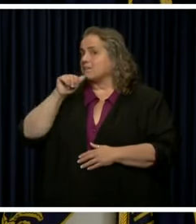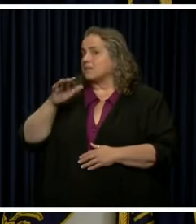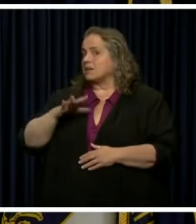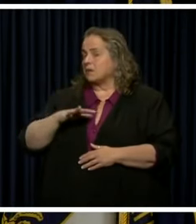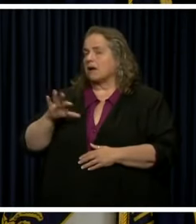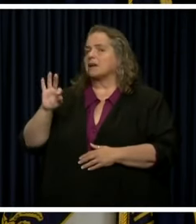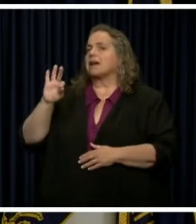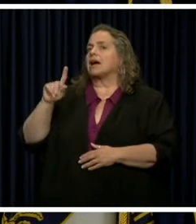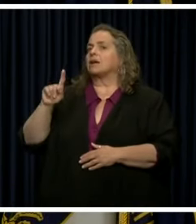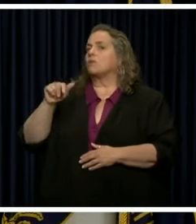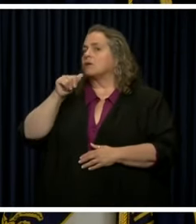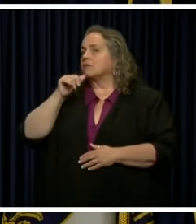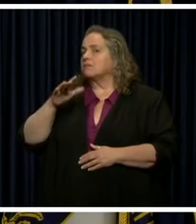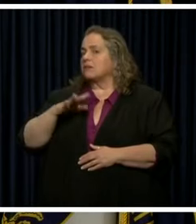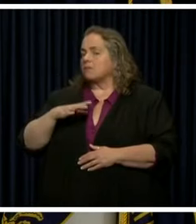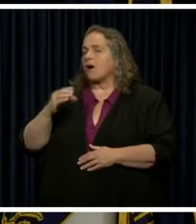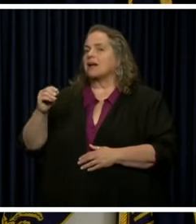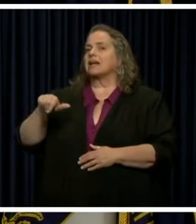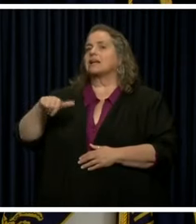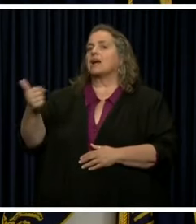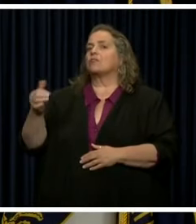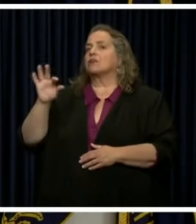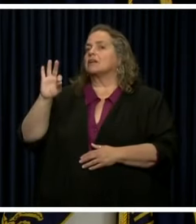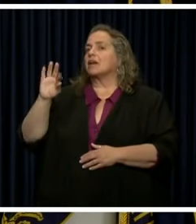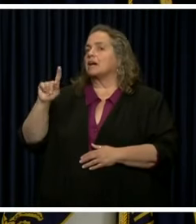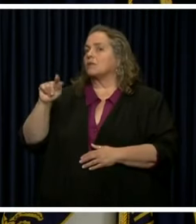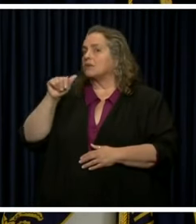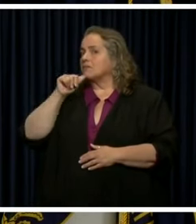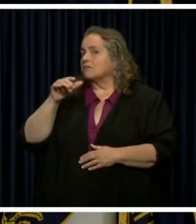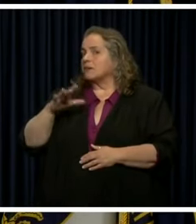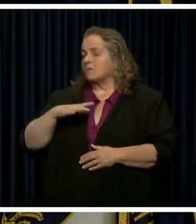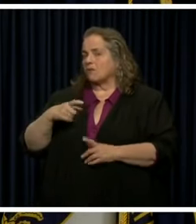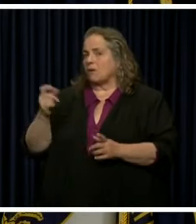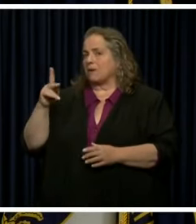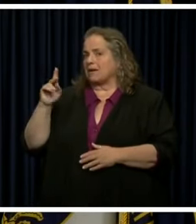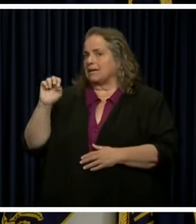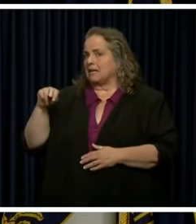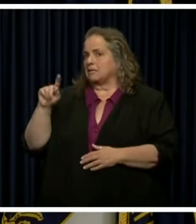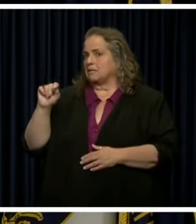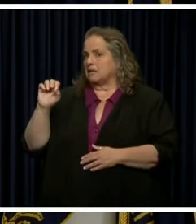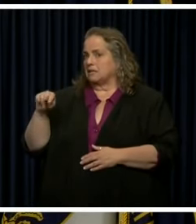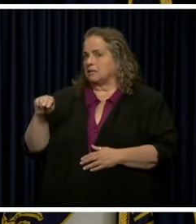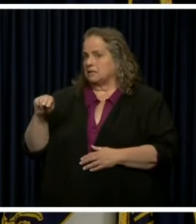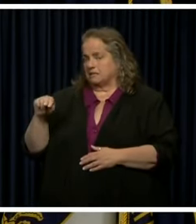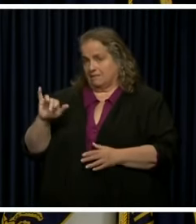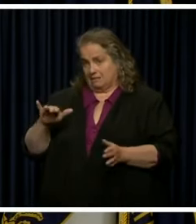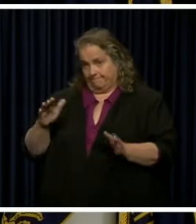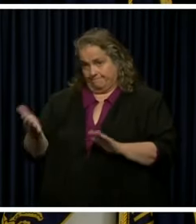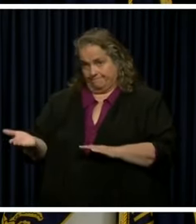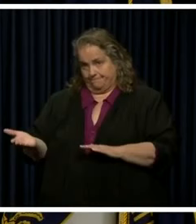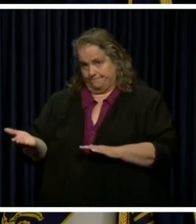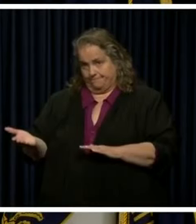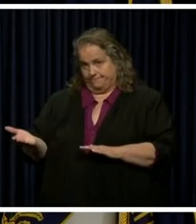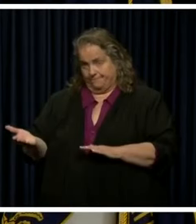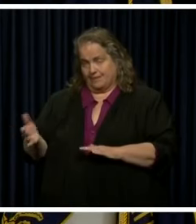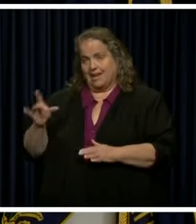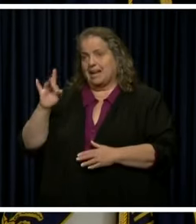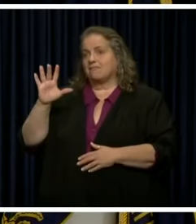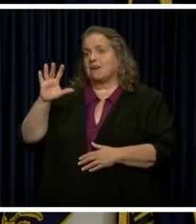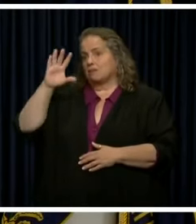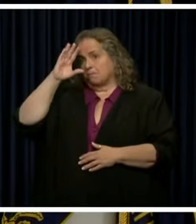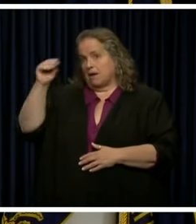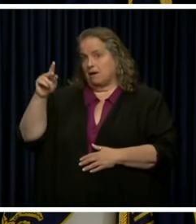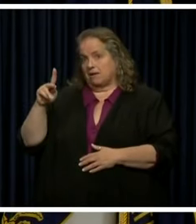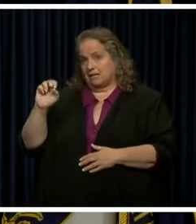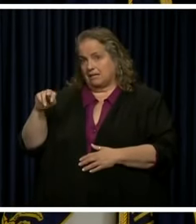a 91-year-old female, and another 91-year-old female from Kenton that we lost. We have an 85-year-old male